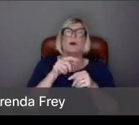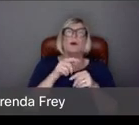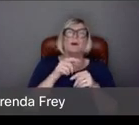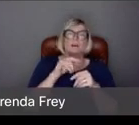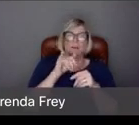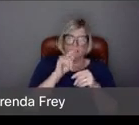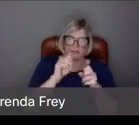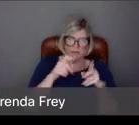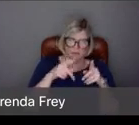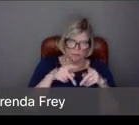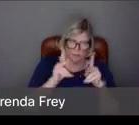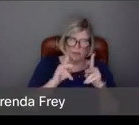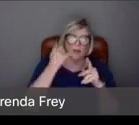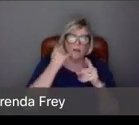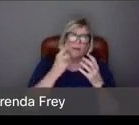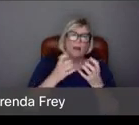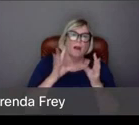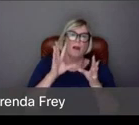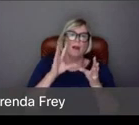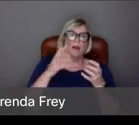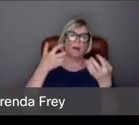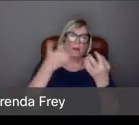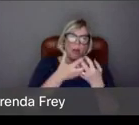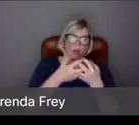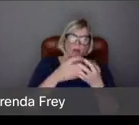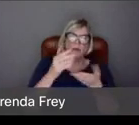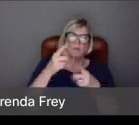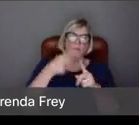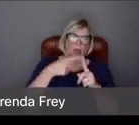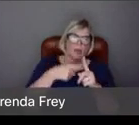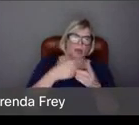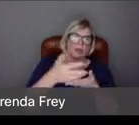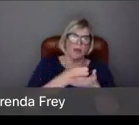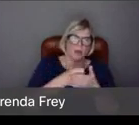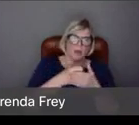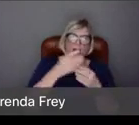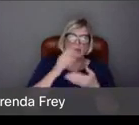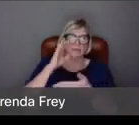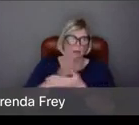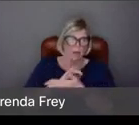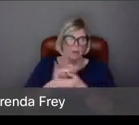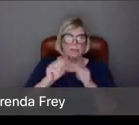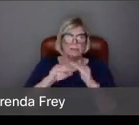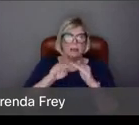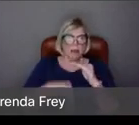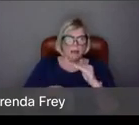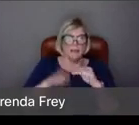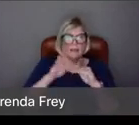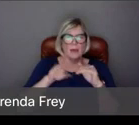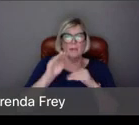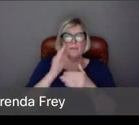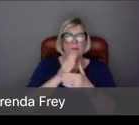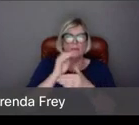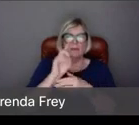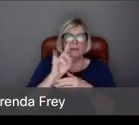permitted if the combined monthly income for the client and their spouse is less than the median income